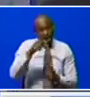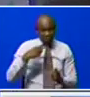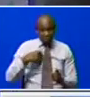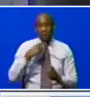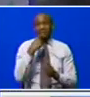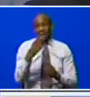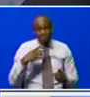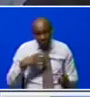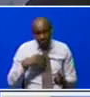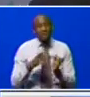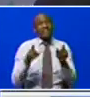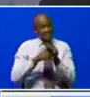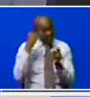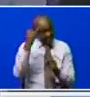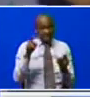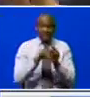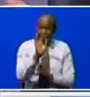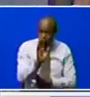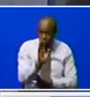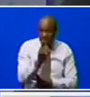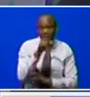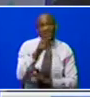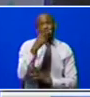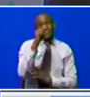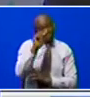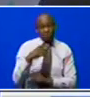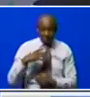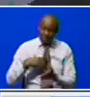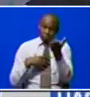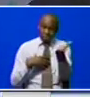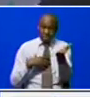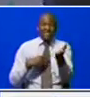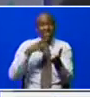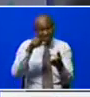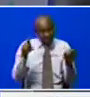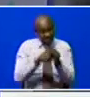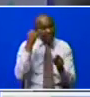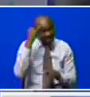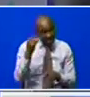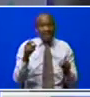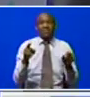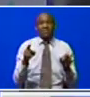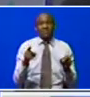who share the same ideology as you. And those are the 20,000 people you're seeing yeah. who have the same idealistic